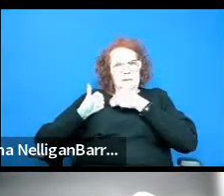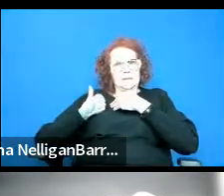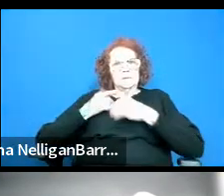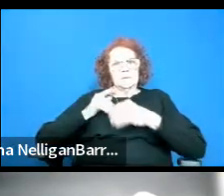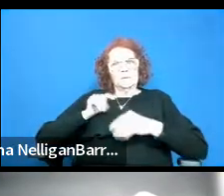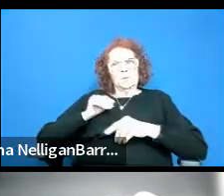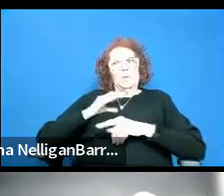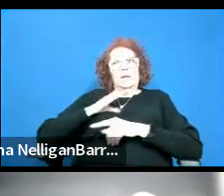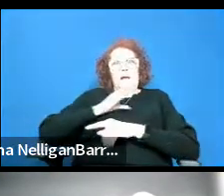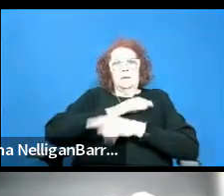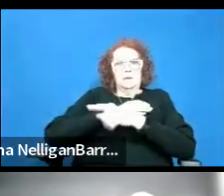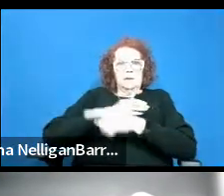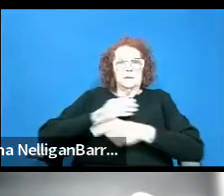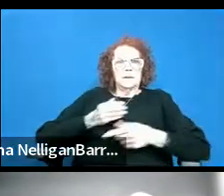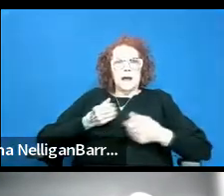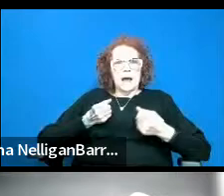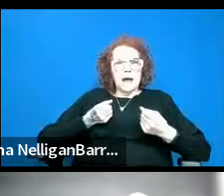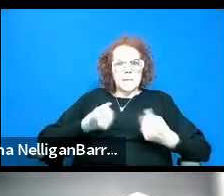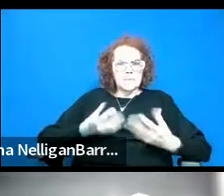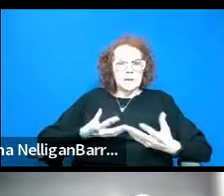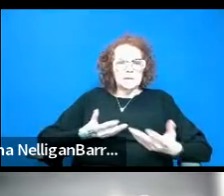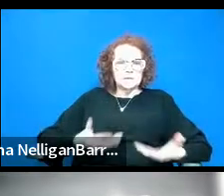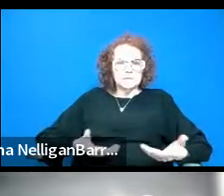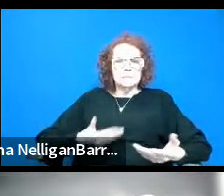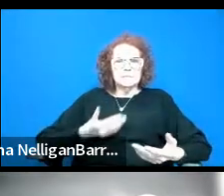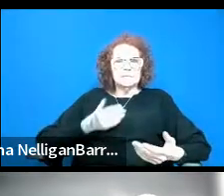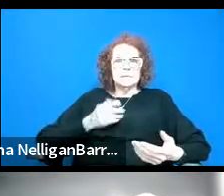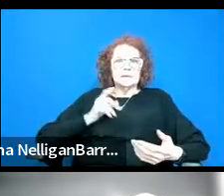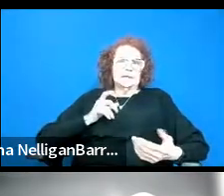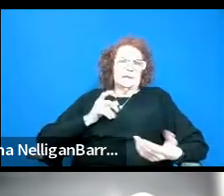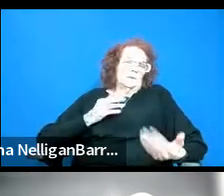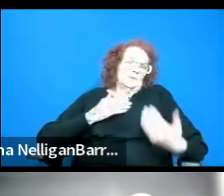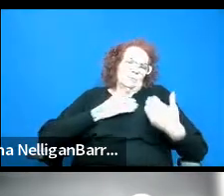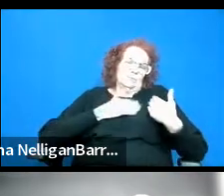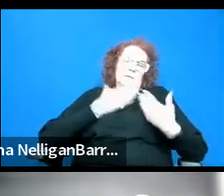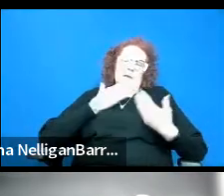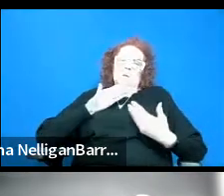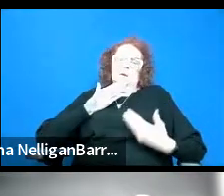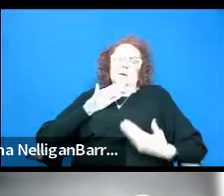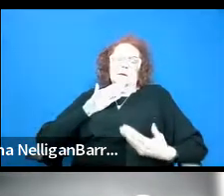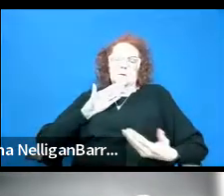Thank you. Thanks. Councilmember Pio.